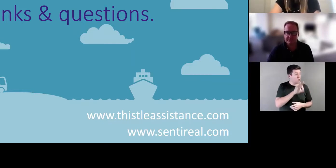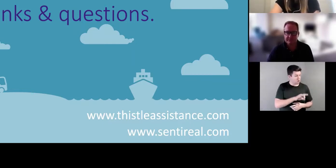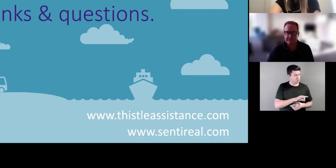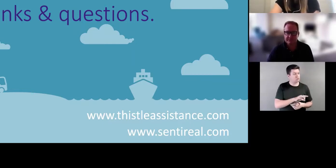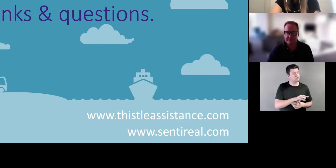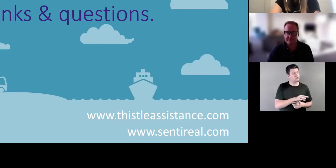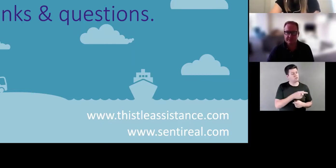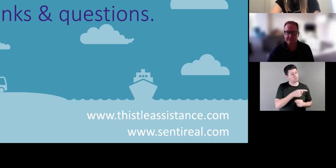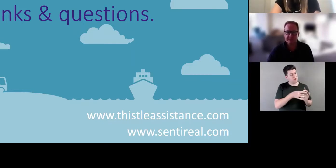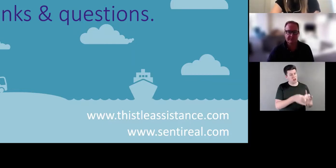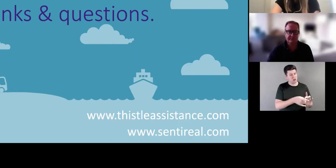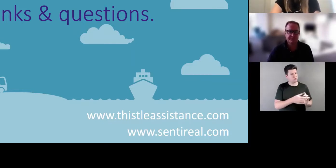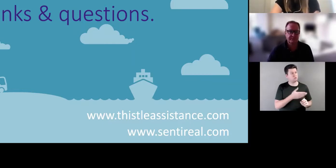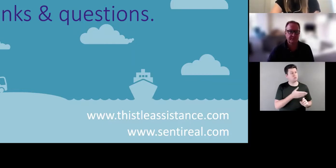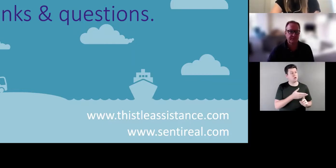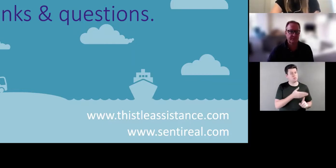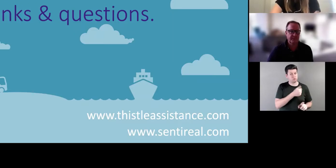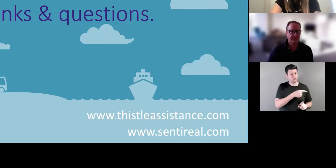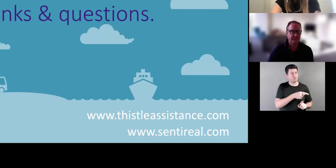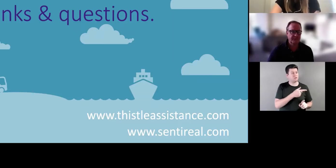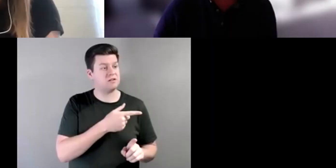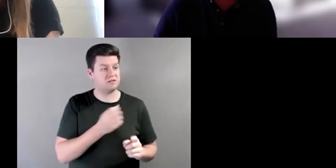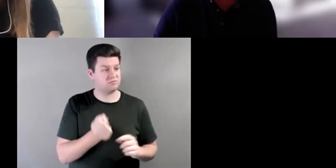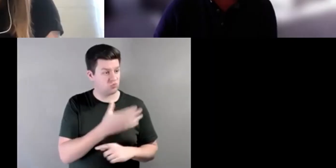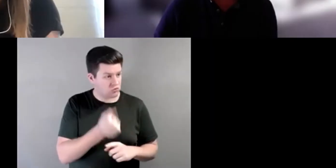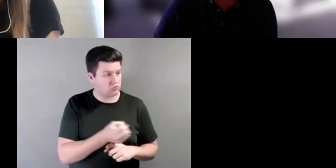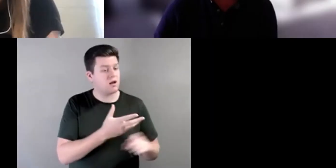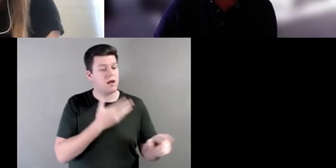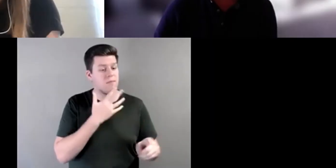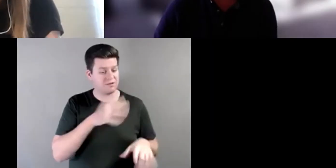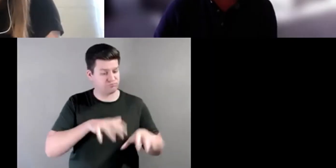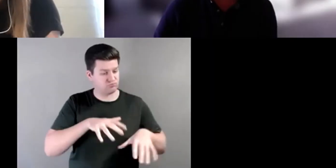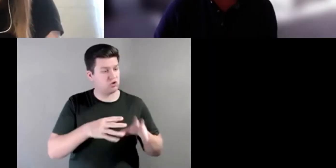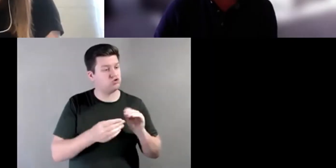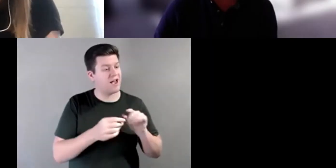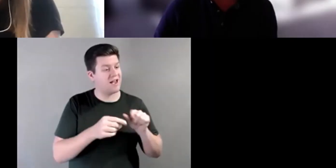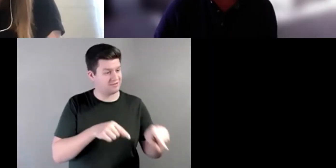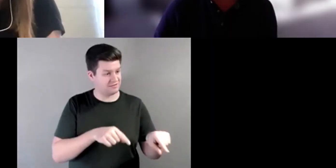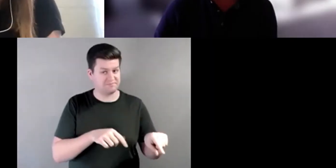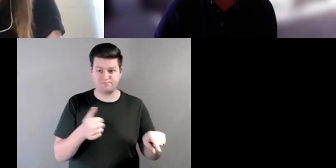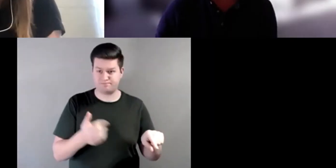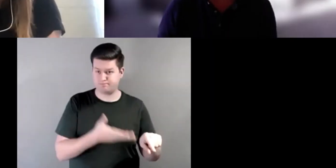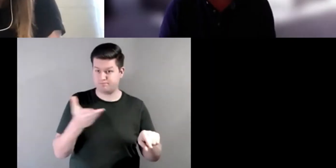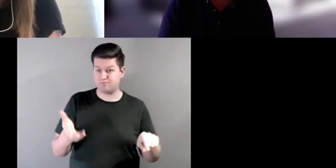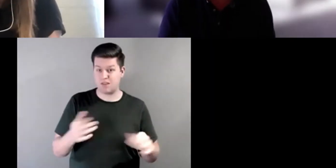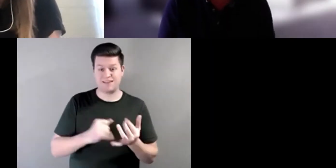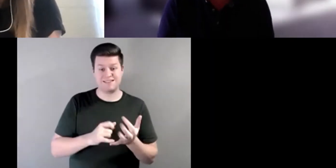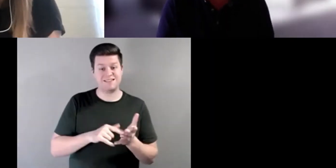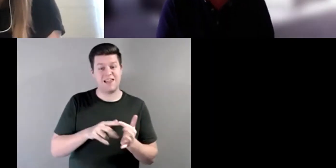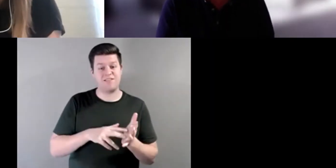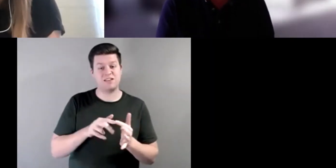of the session to come to questions. So, Steve, I hand over to you. Is that all right?